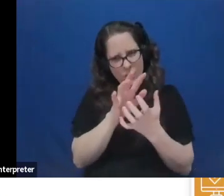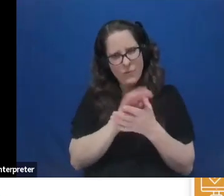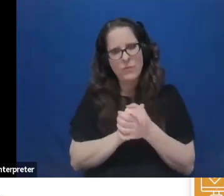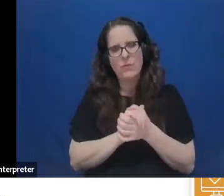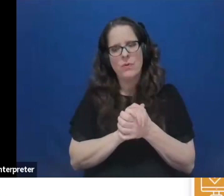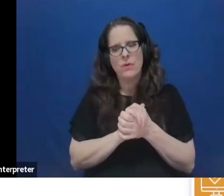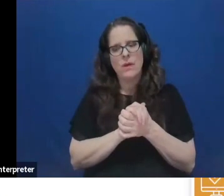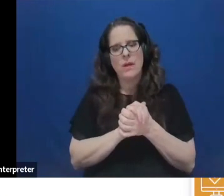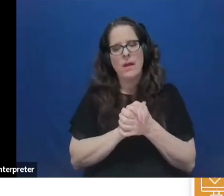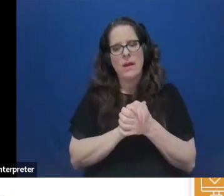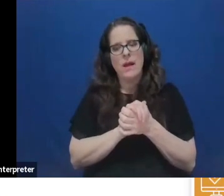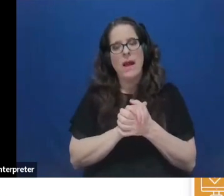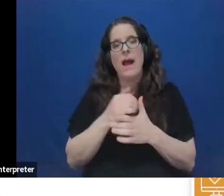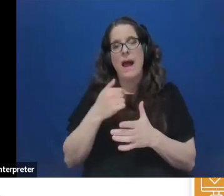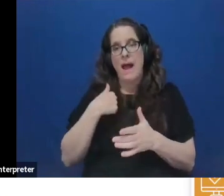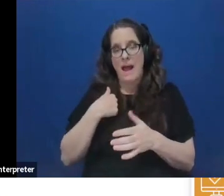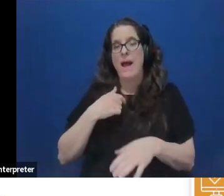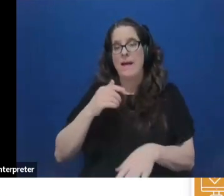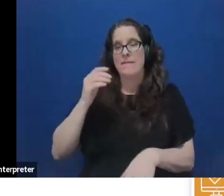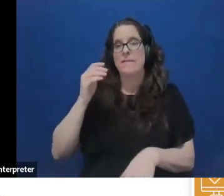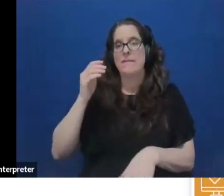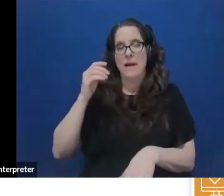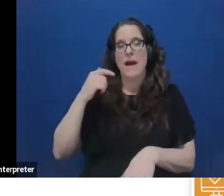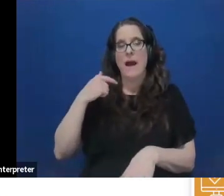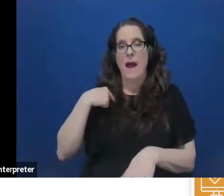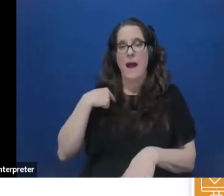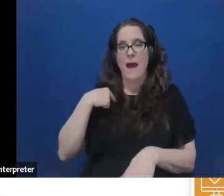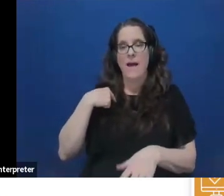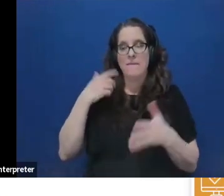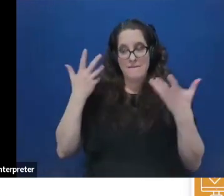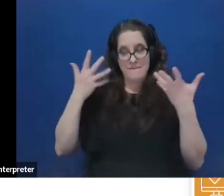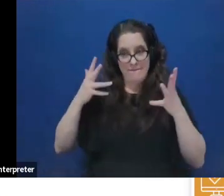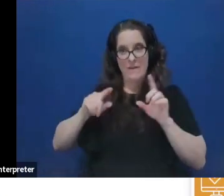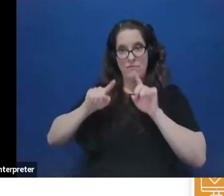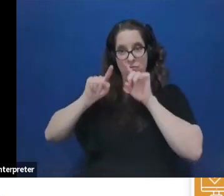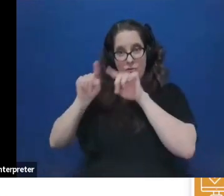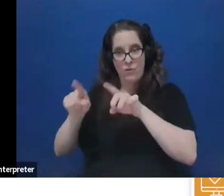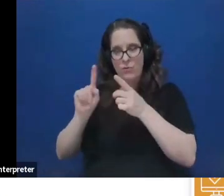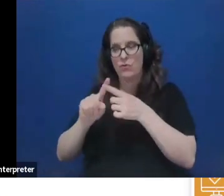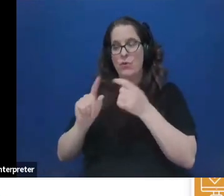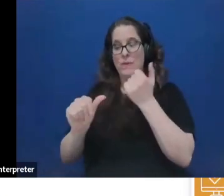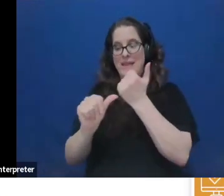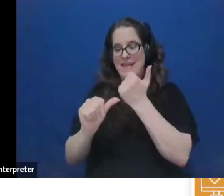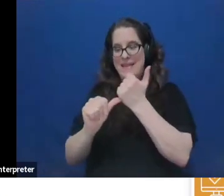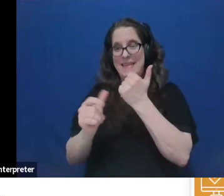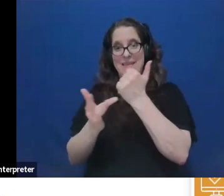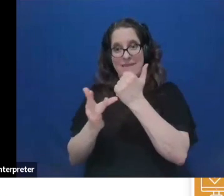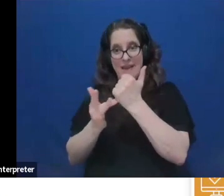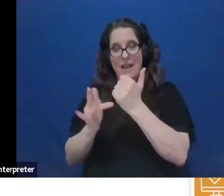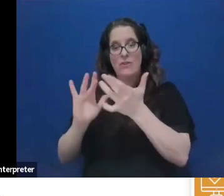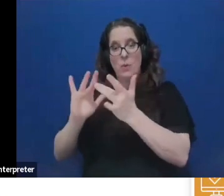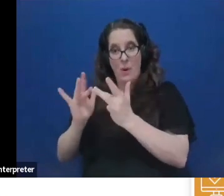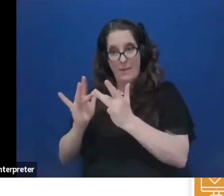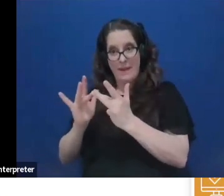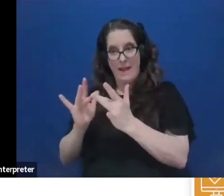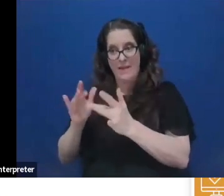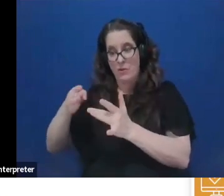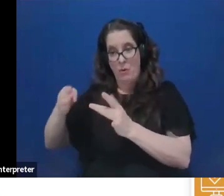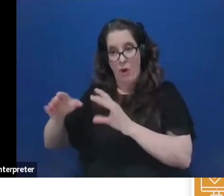I've been on the assistive technology site, the Baltimore group, and I guess I'm a little confused. How did